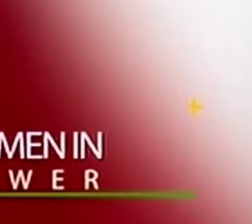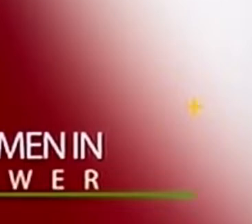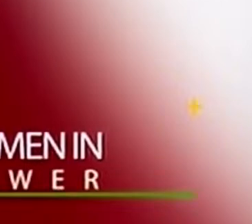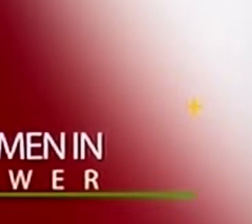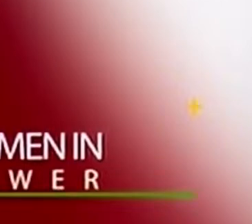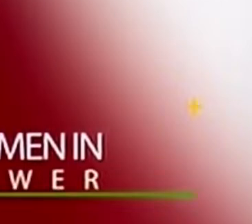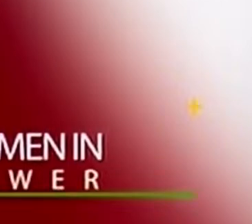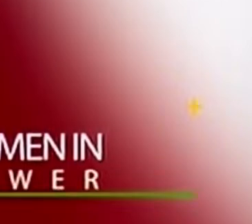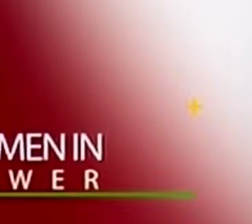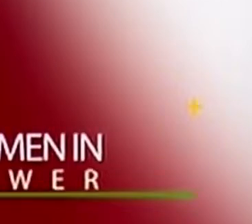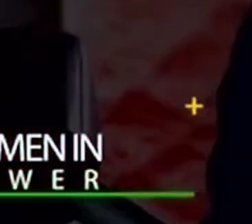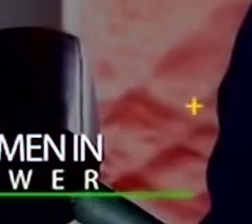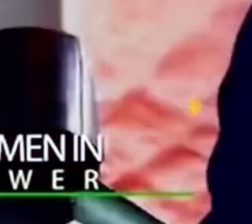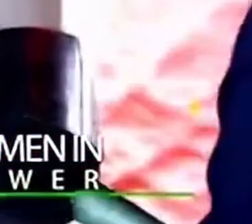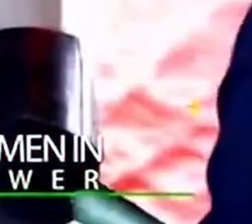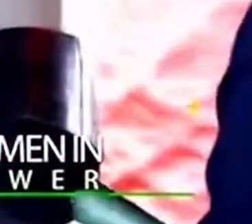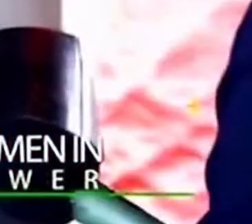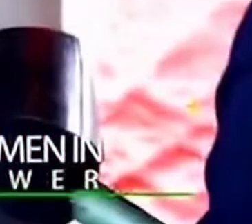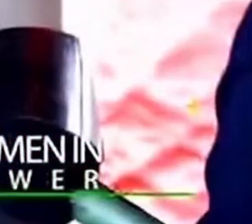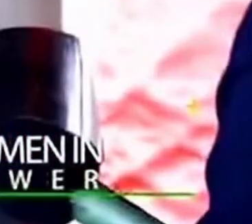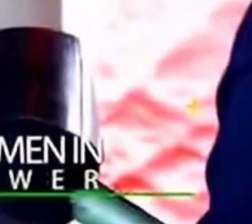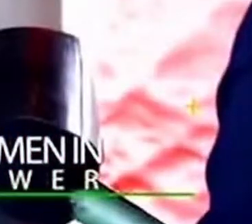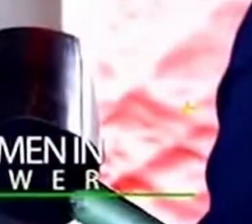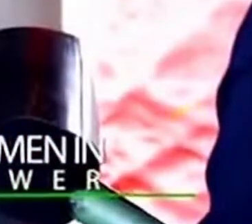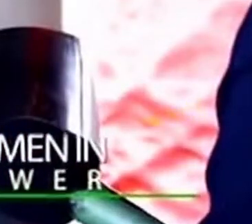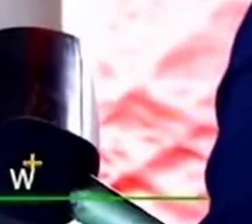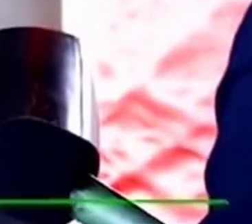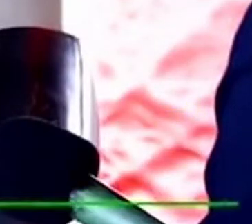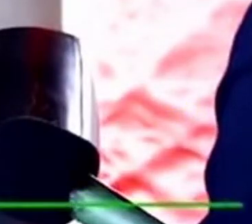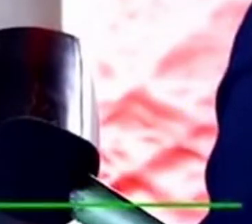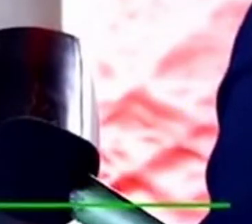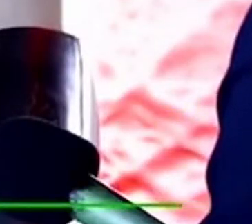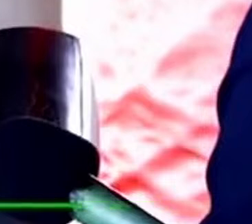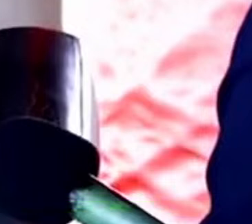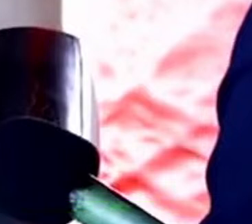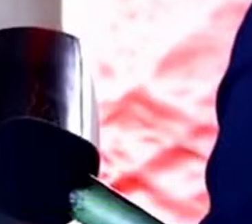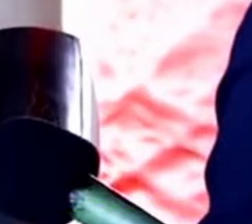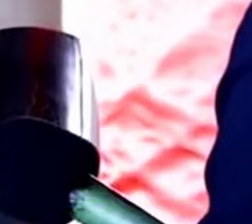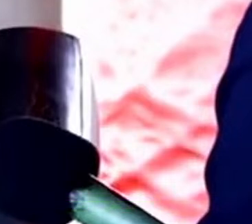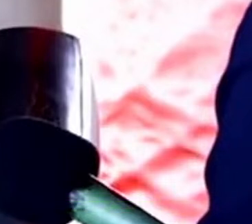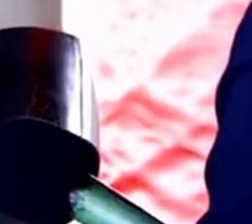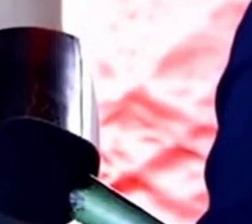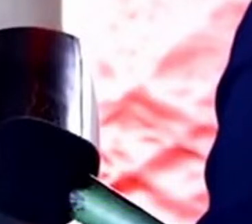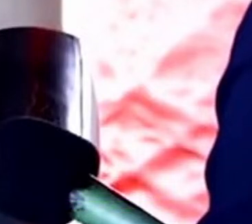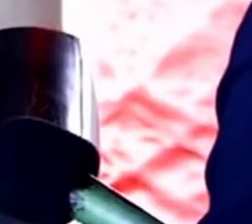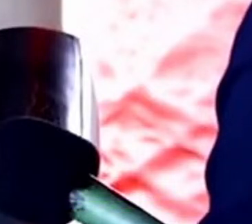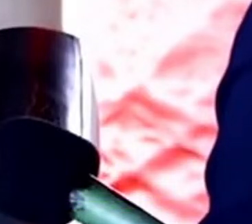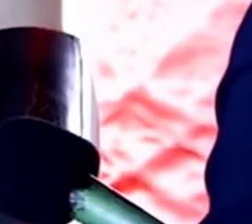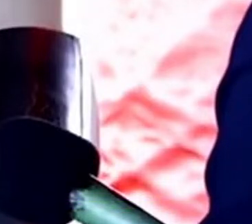go on early retirement and joined the private sector. I went to